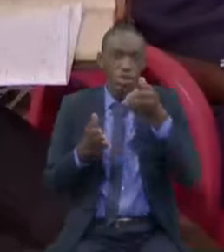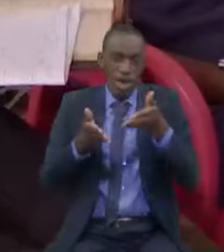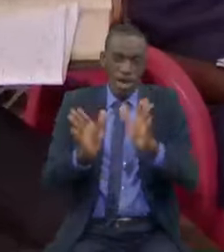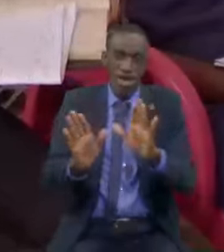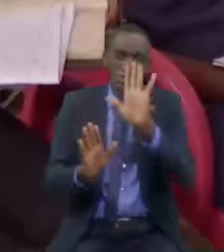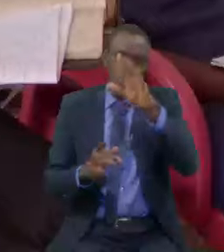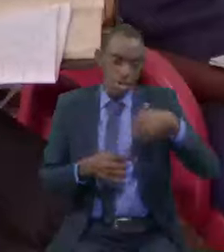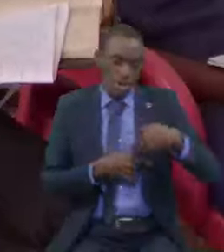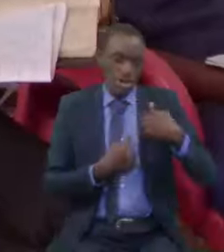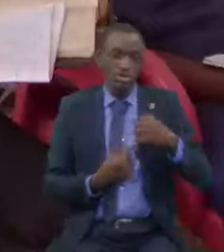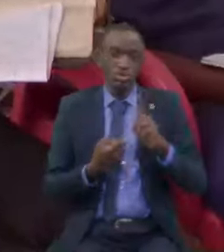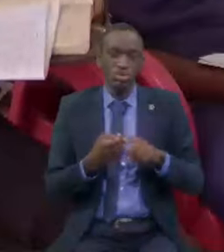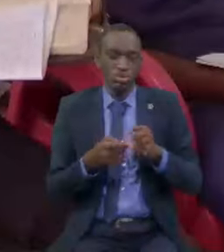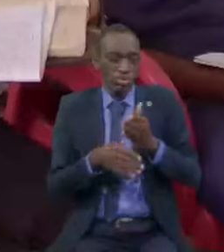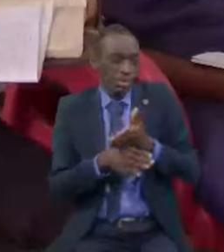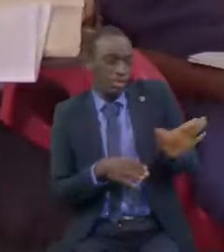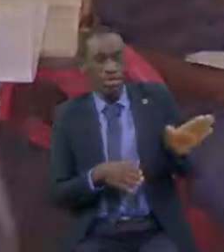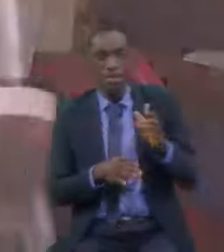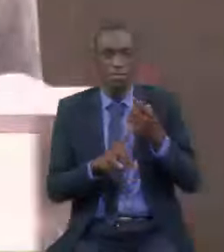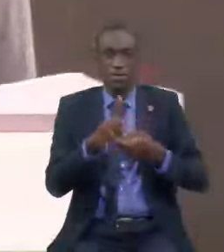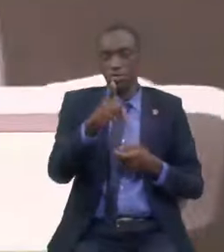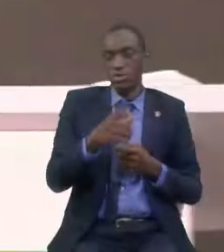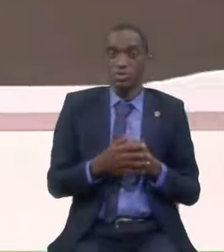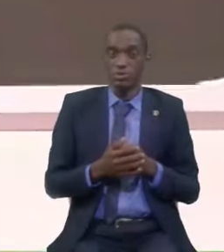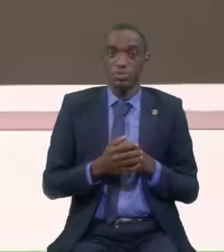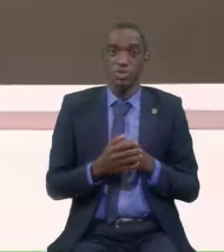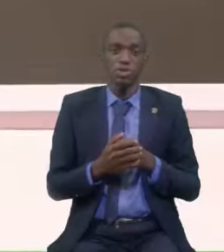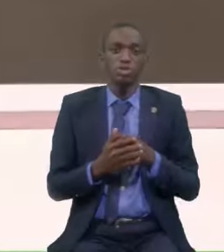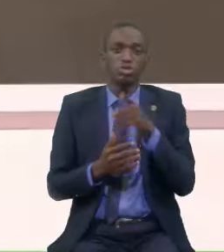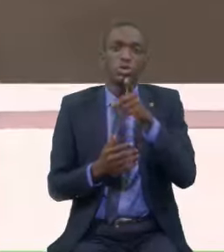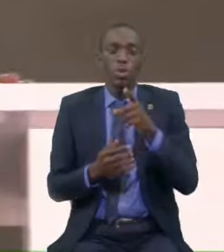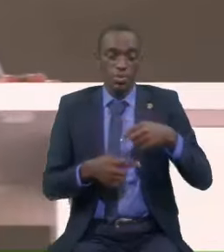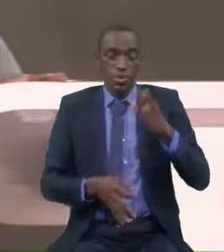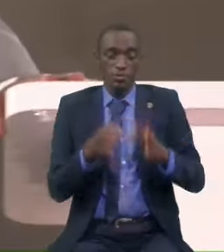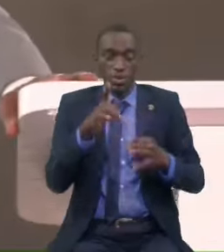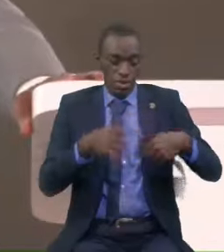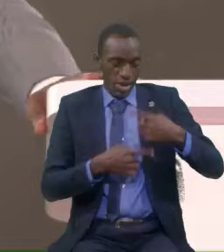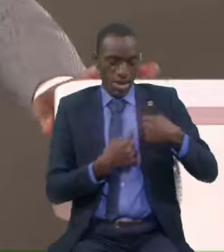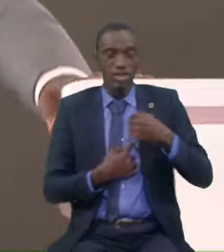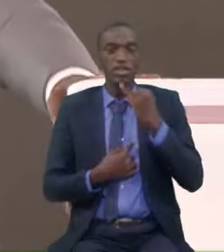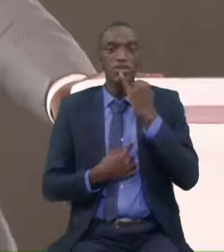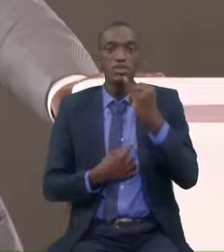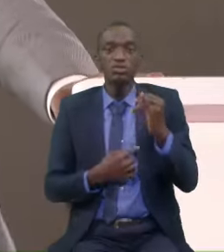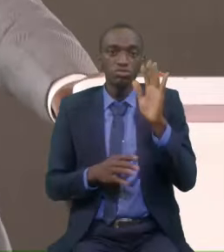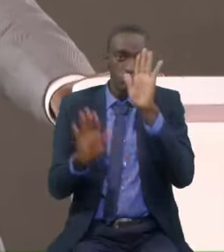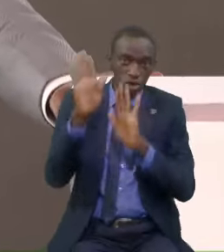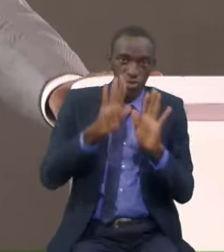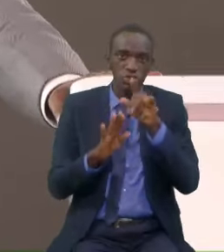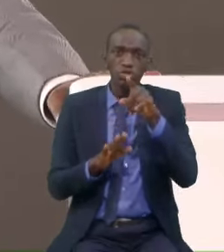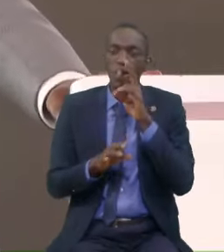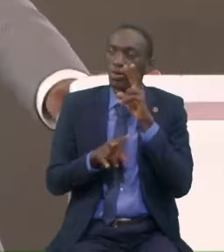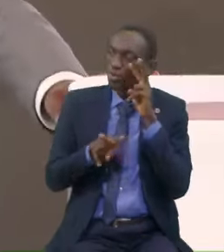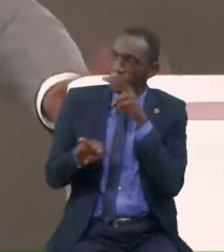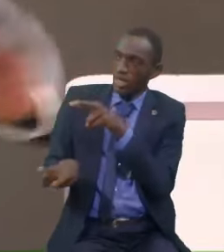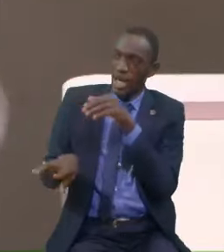you. You're not in control. Your heart is troubled. You're looking at something you shouldn't be looking